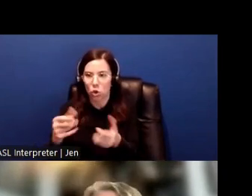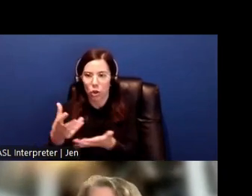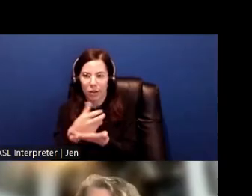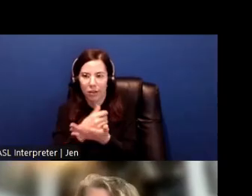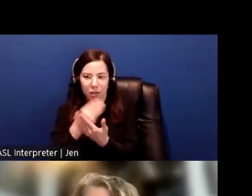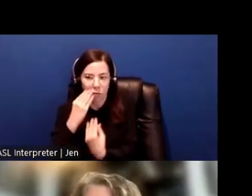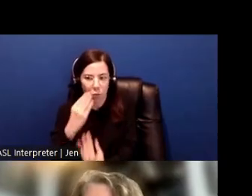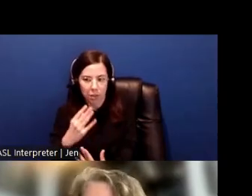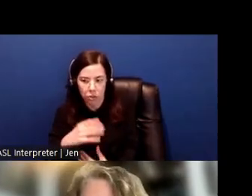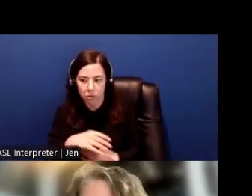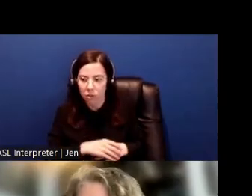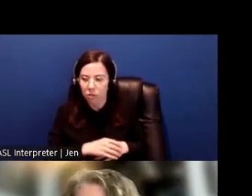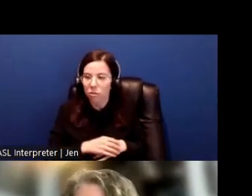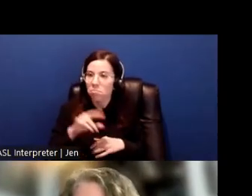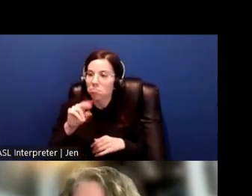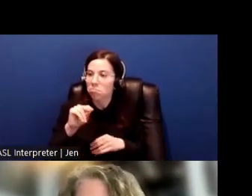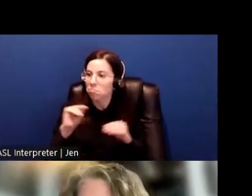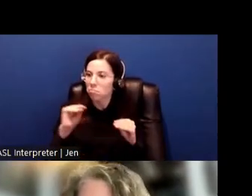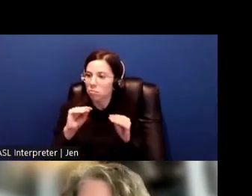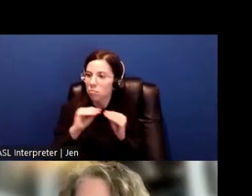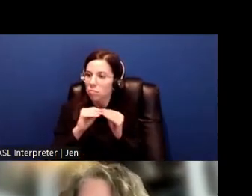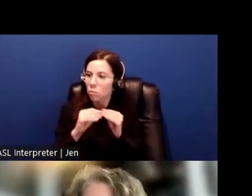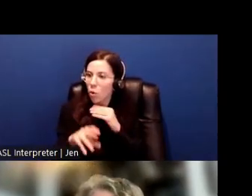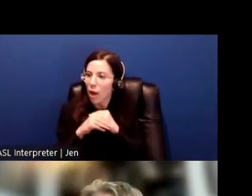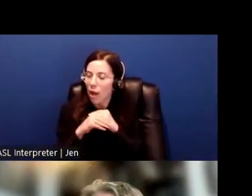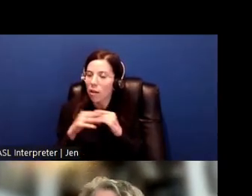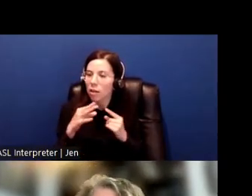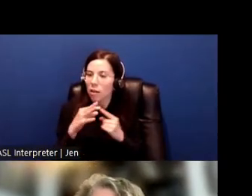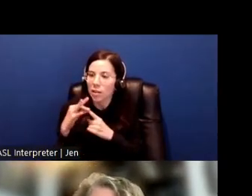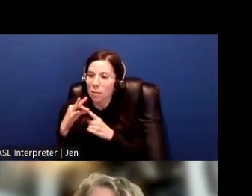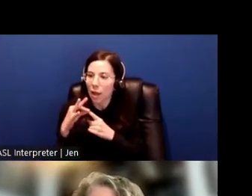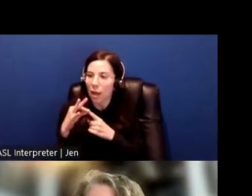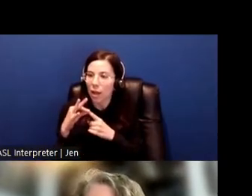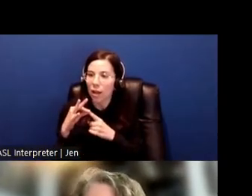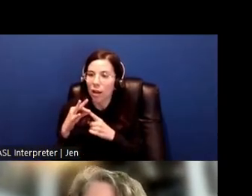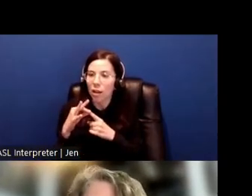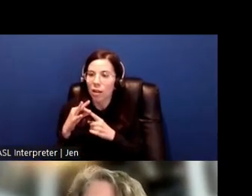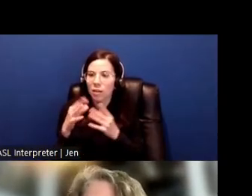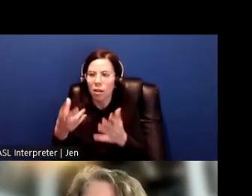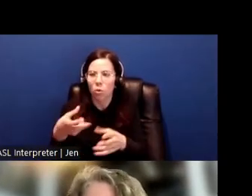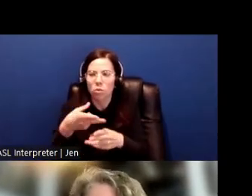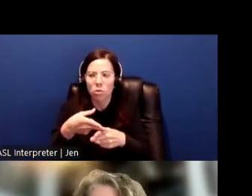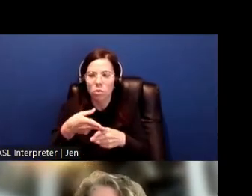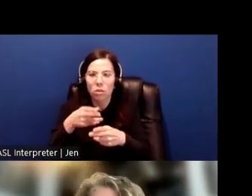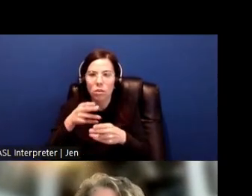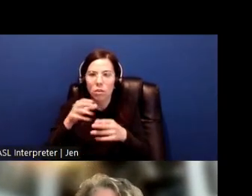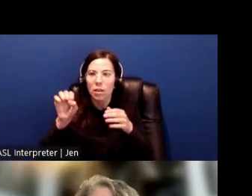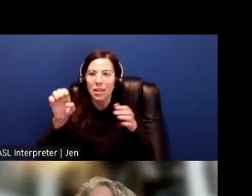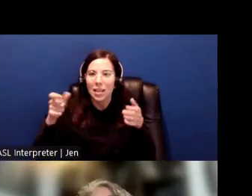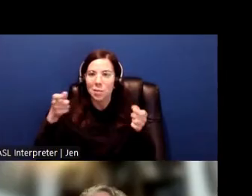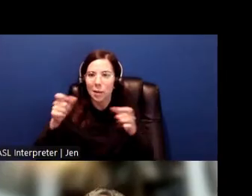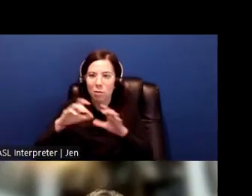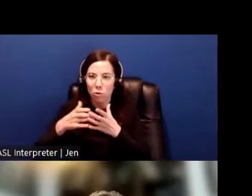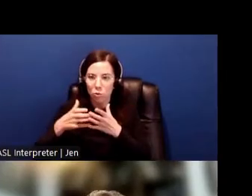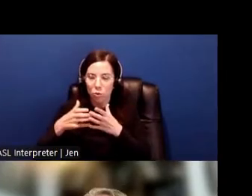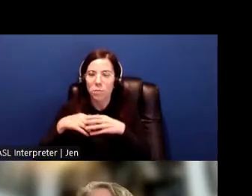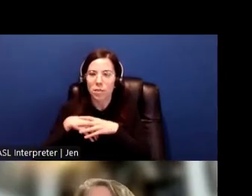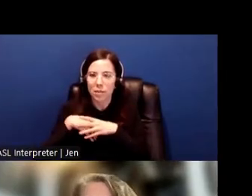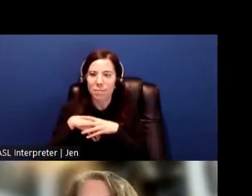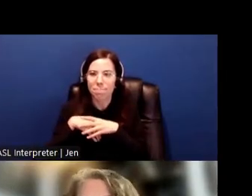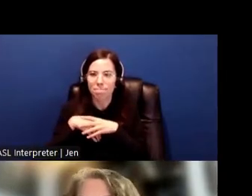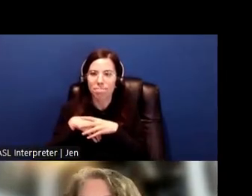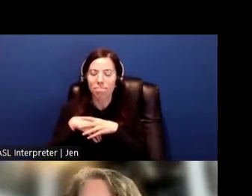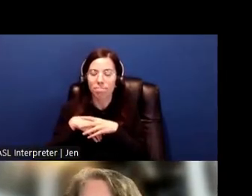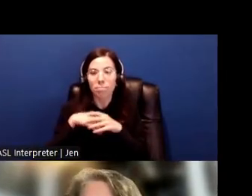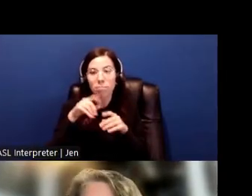And no, I really don't have anything to add to that, except for did want to mention about the case management groups they're